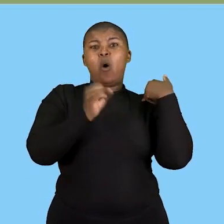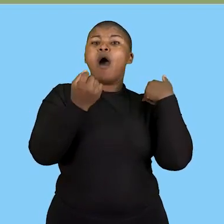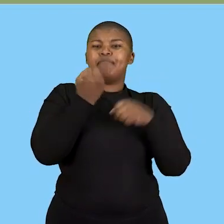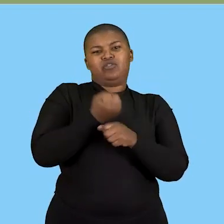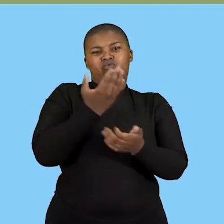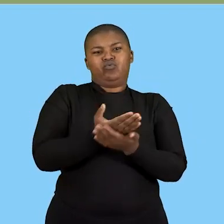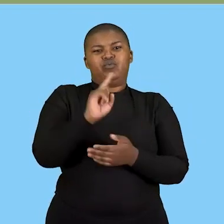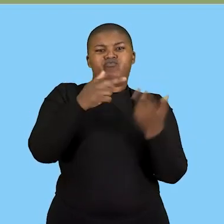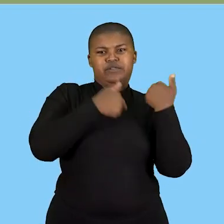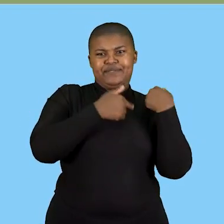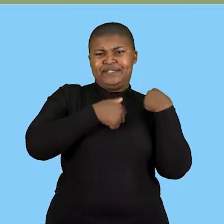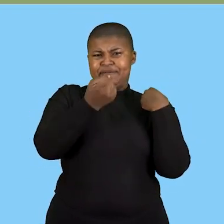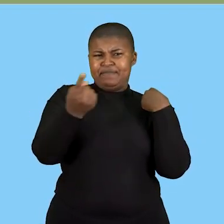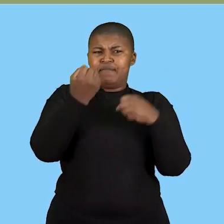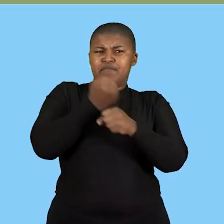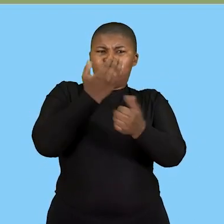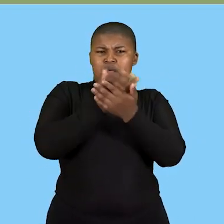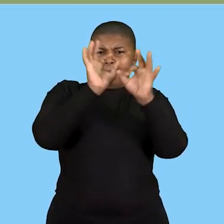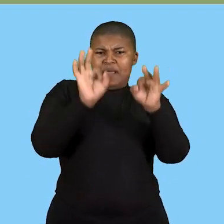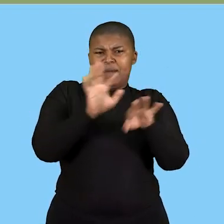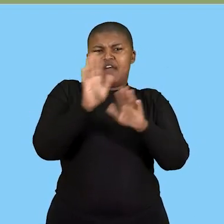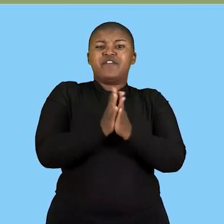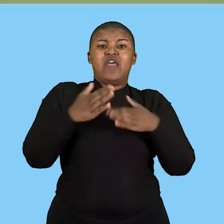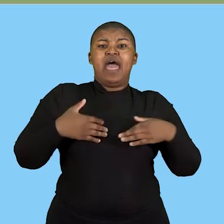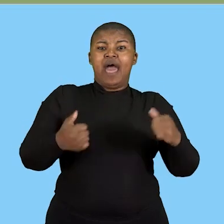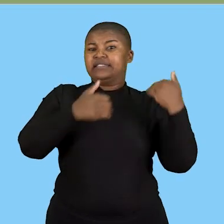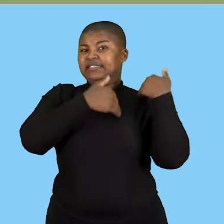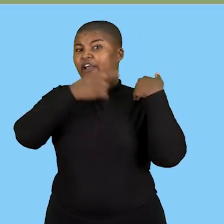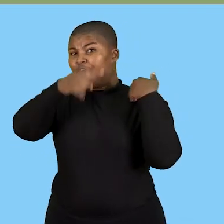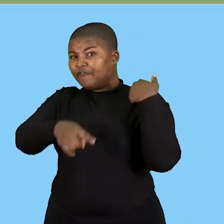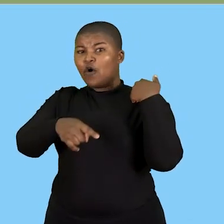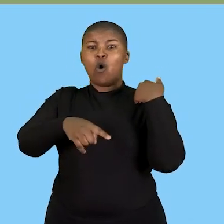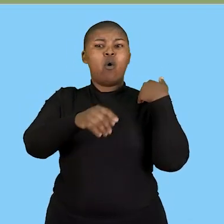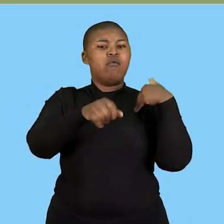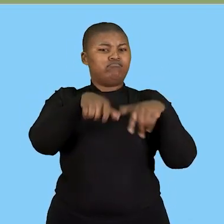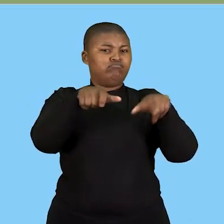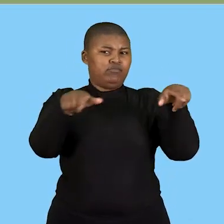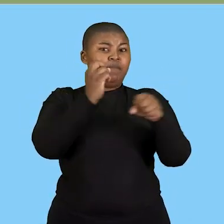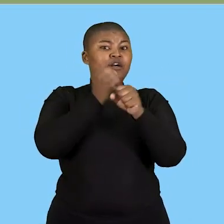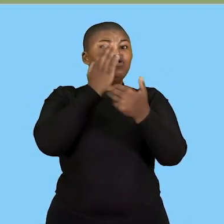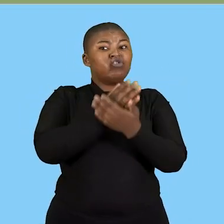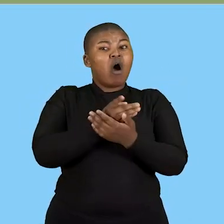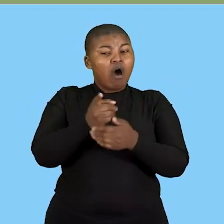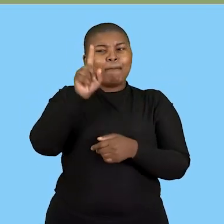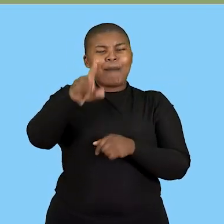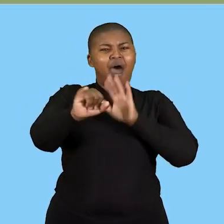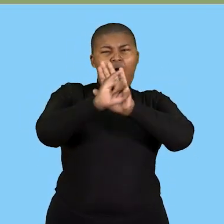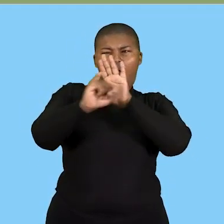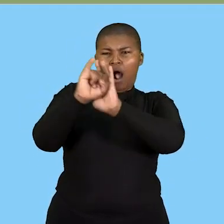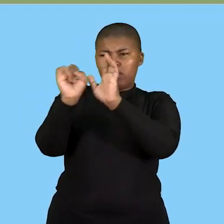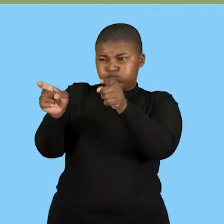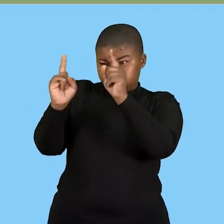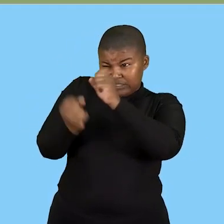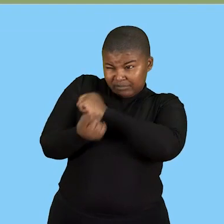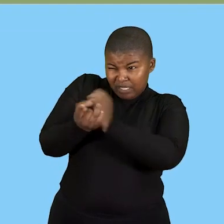Clothing Manufacturer's health and safety measures, and they must also identify